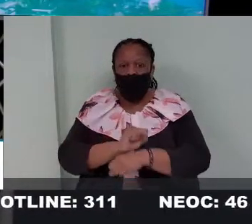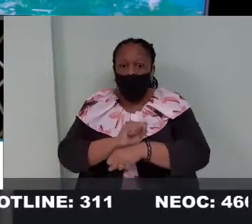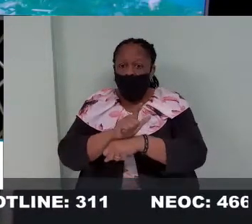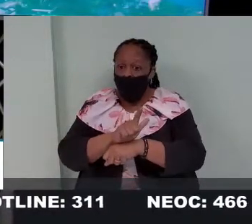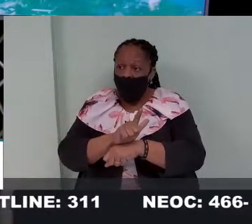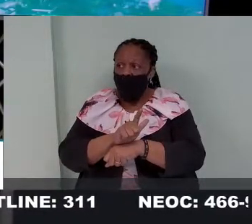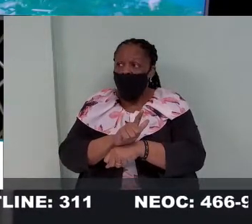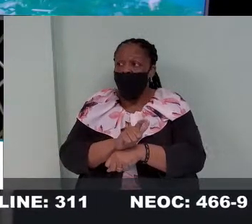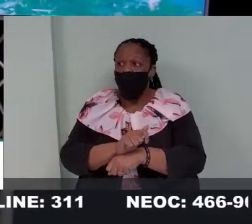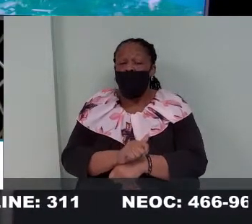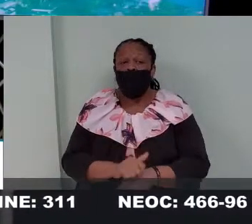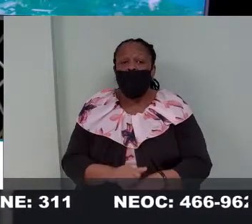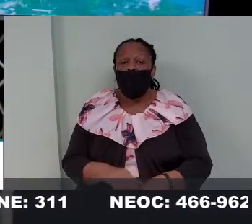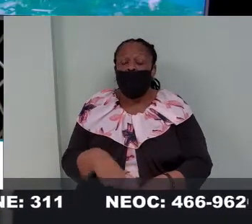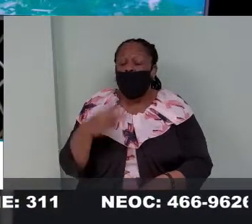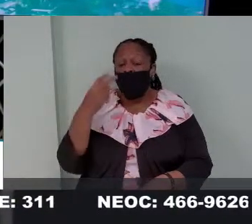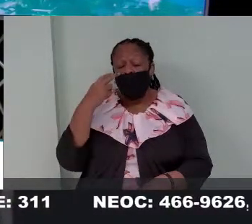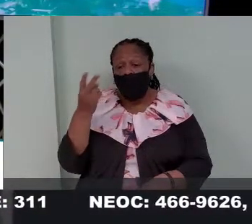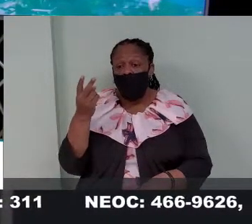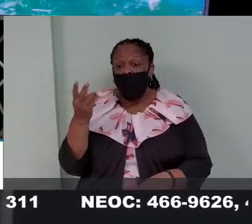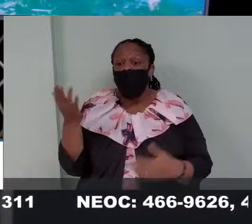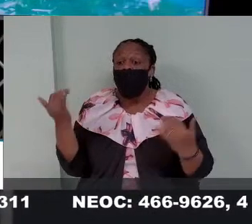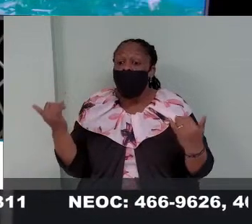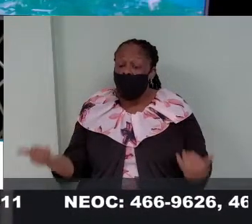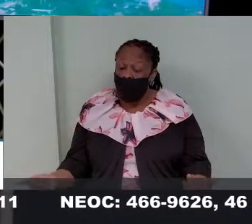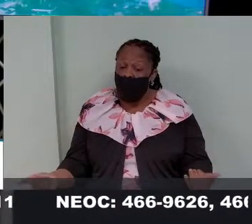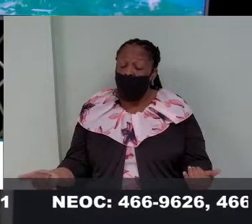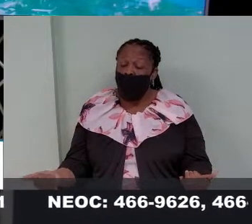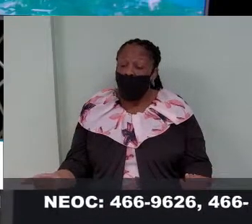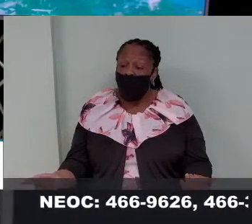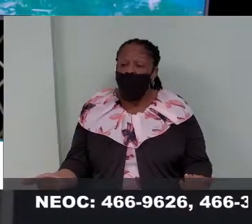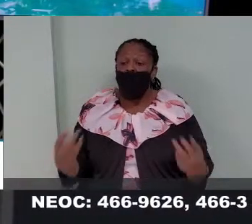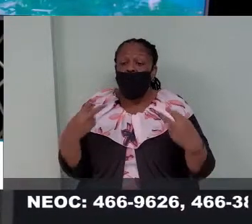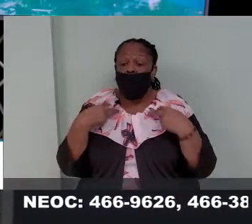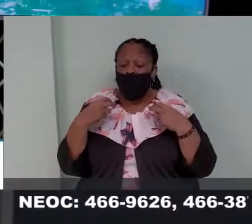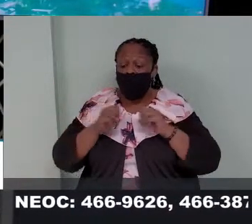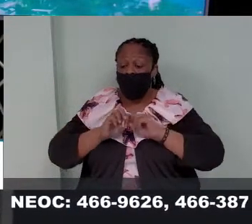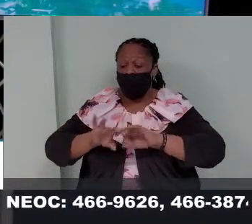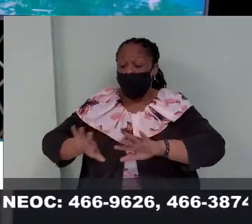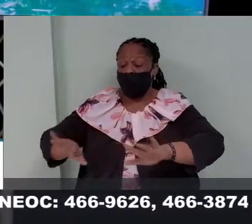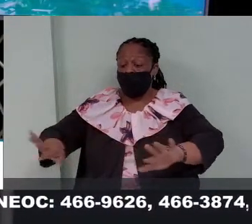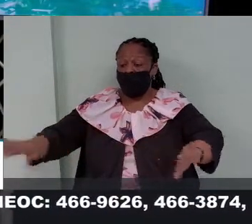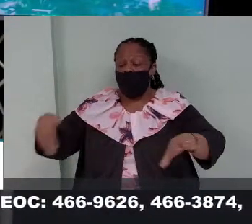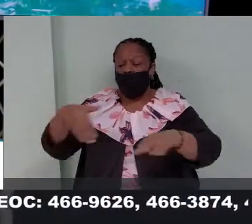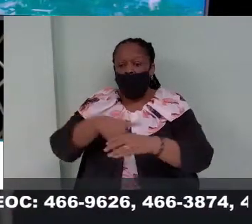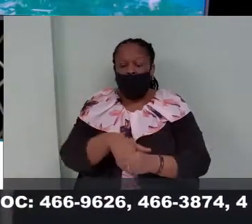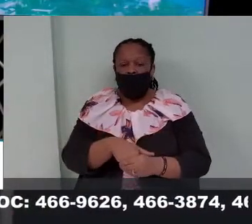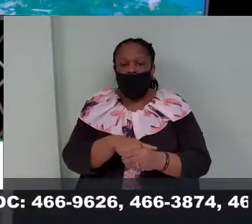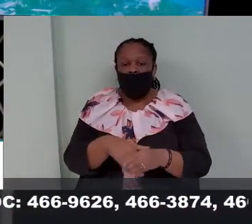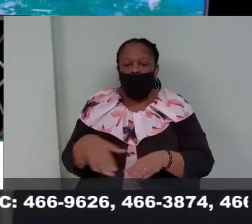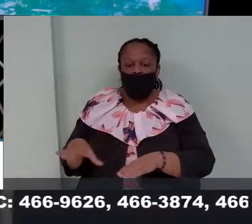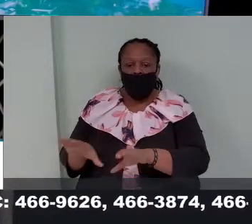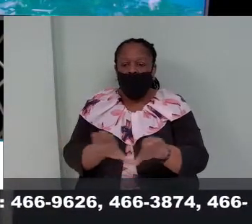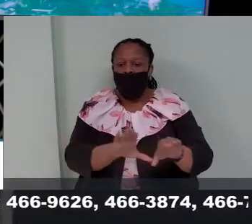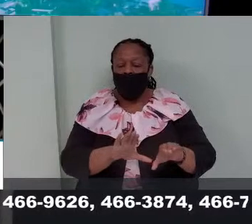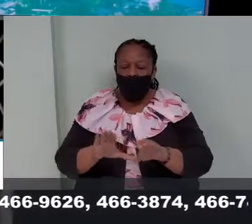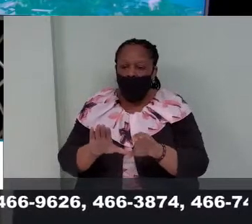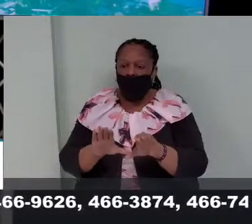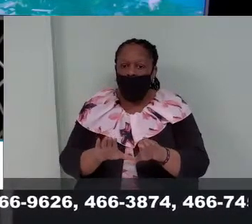they reopened, is now having what looks like community spread and has now recorded 2